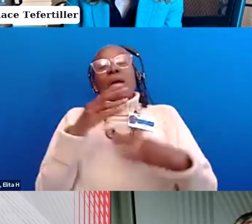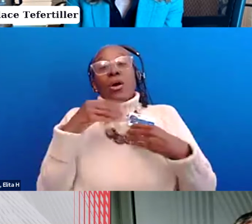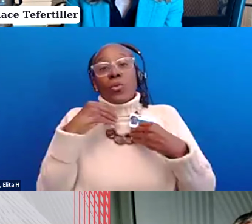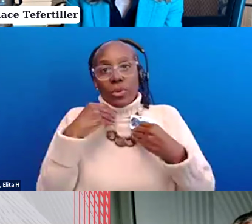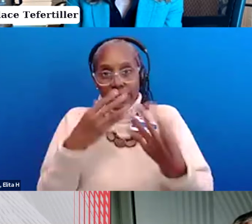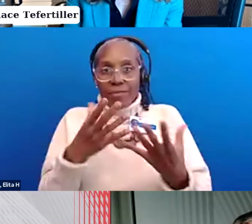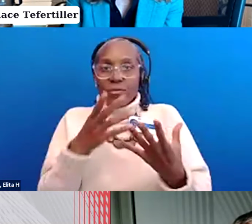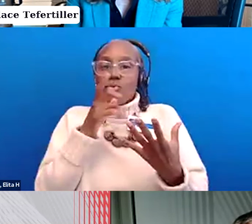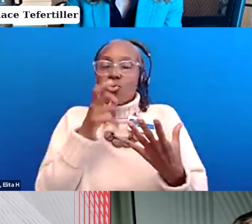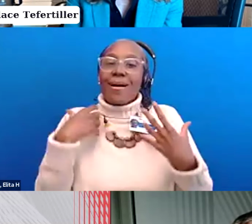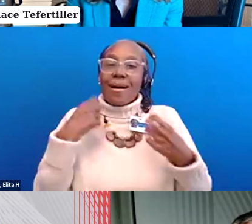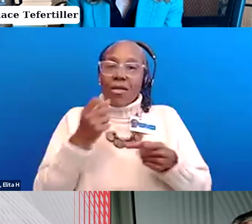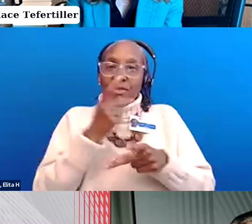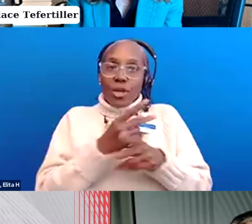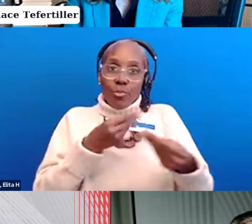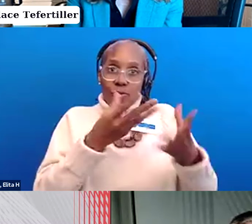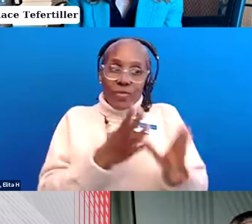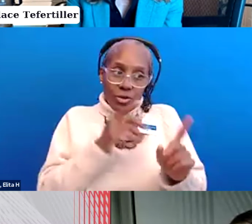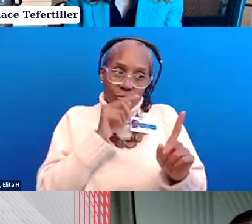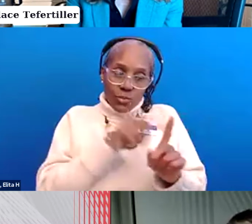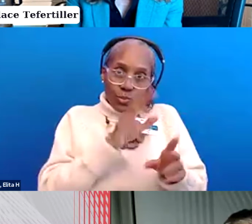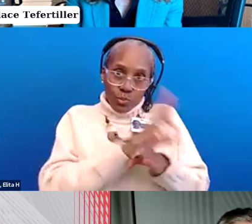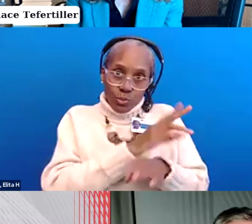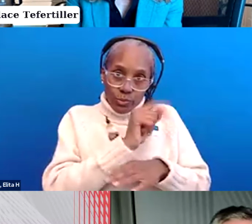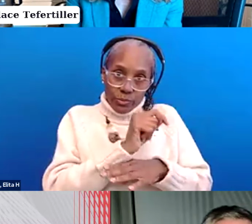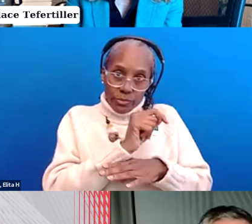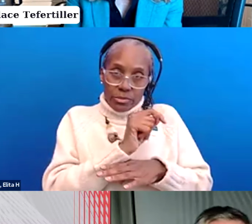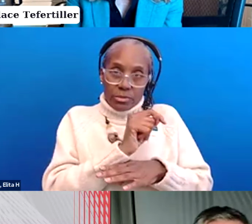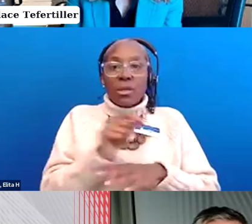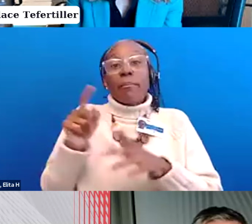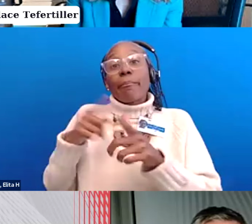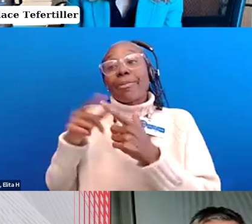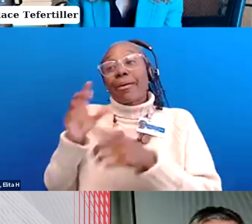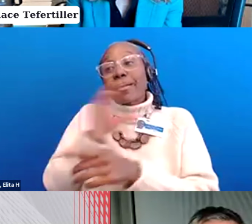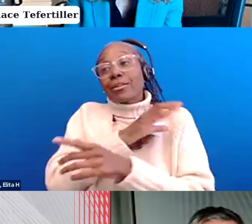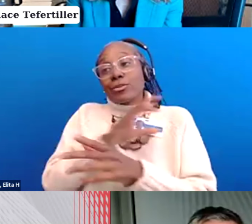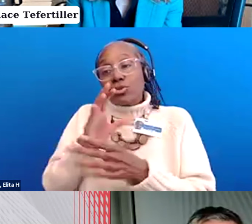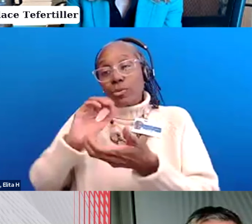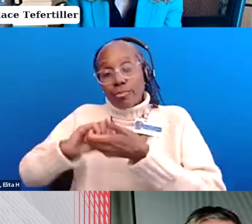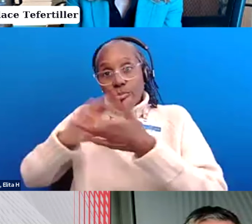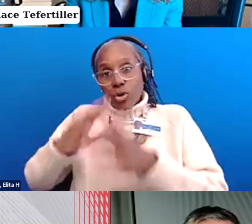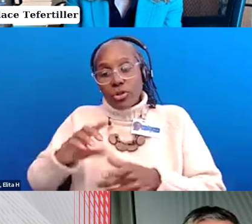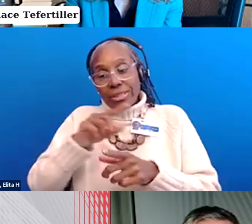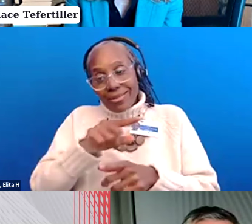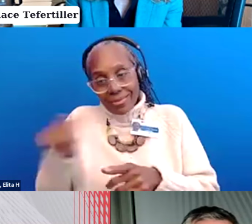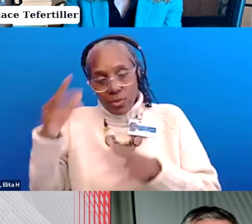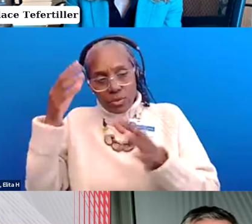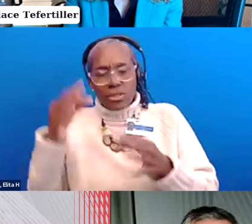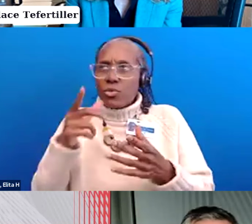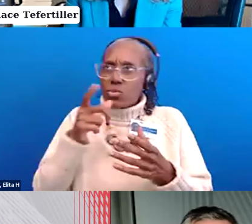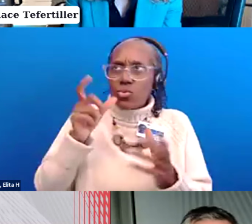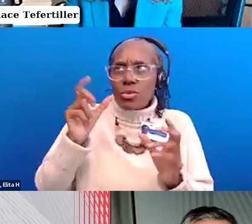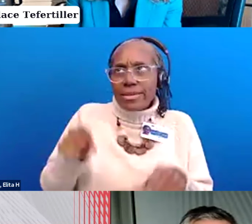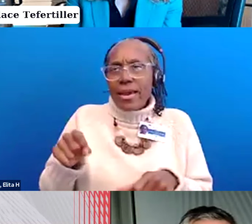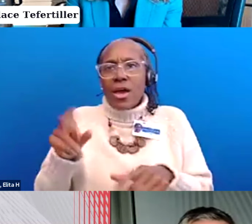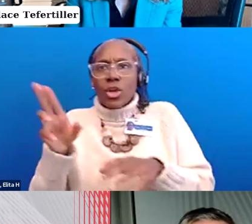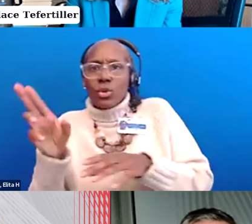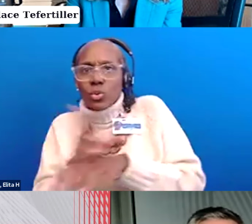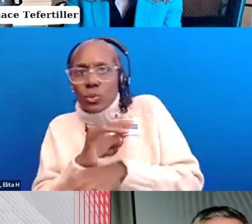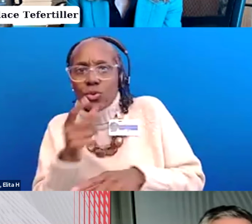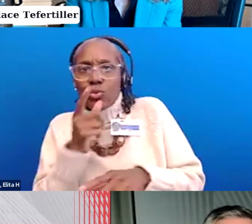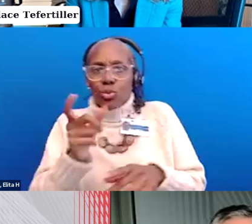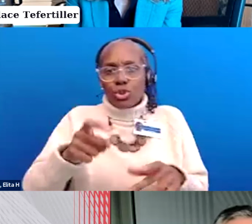it's really left to our clinician partners to decide who should be using these devices based on